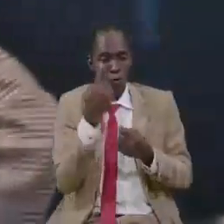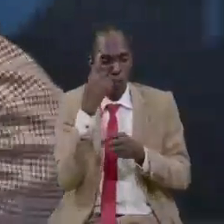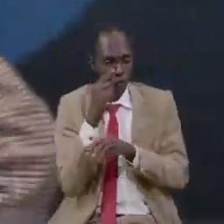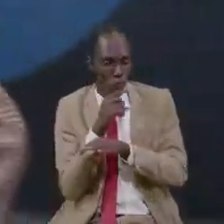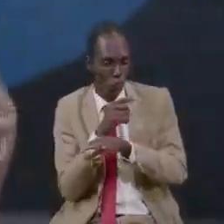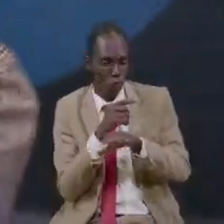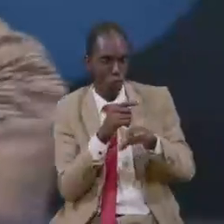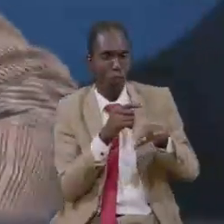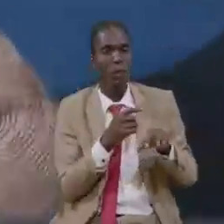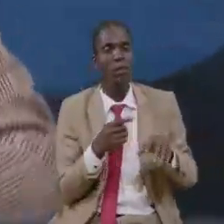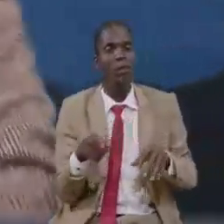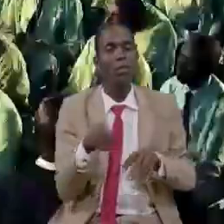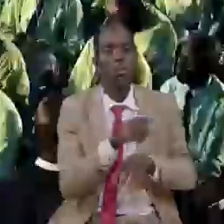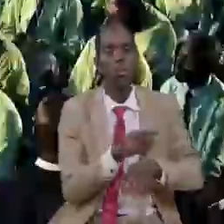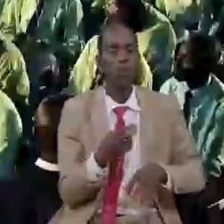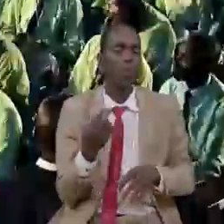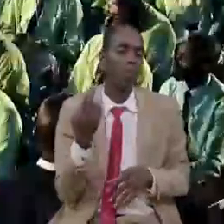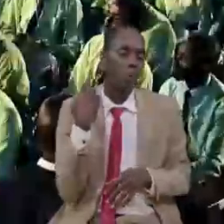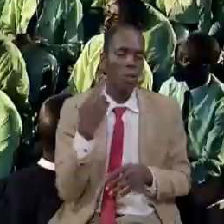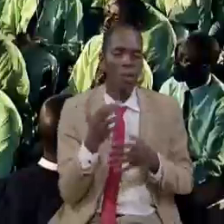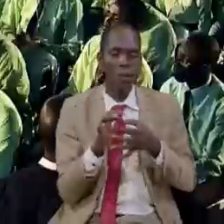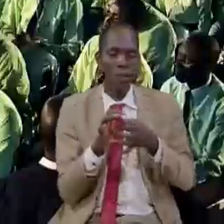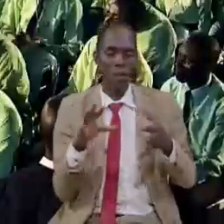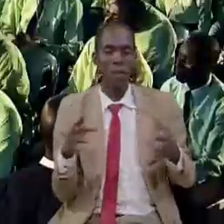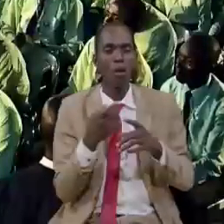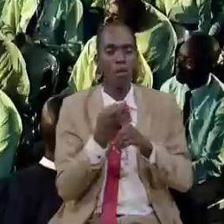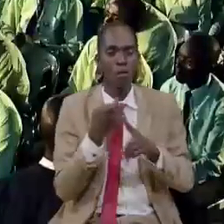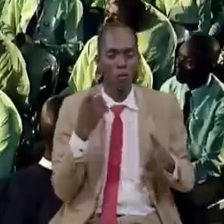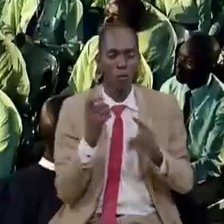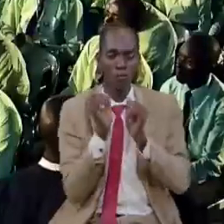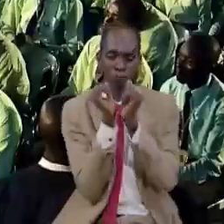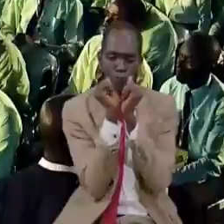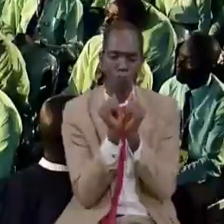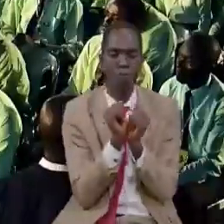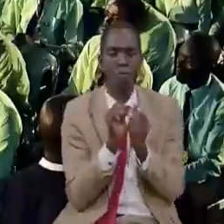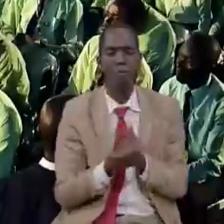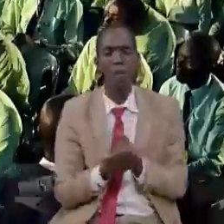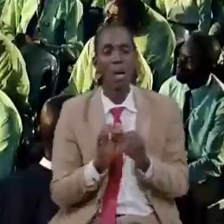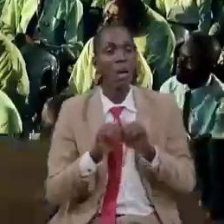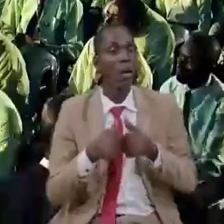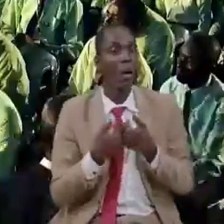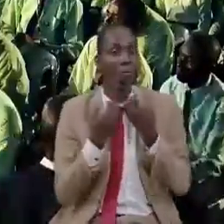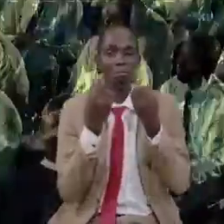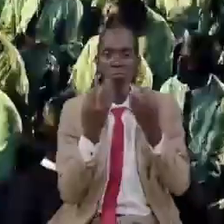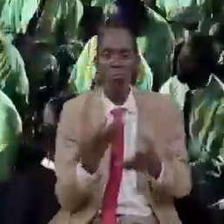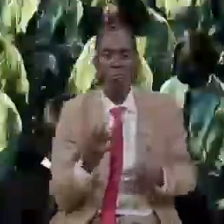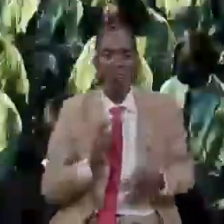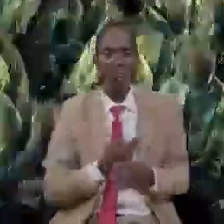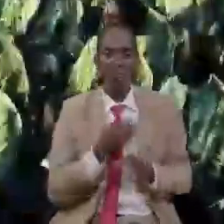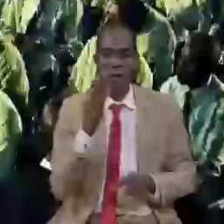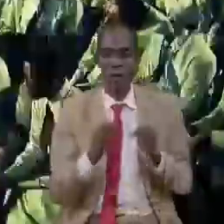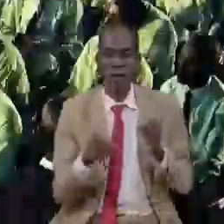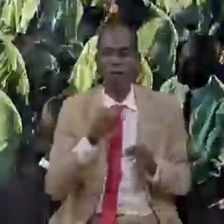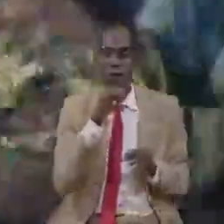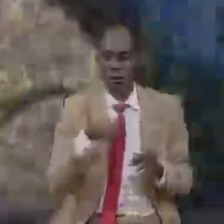were released from slavery. And many of us, if we have not known Christ, there's